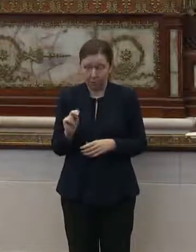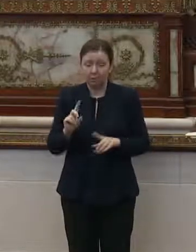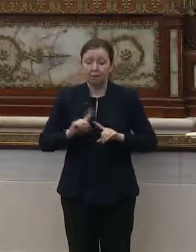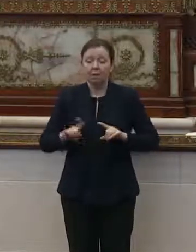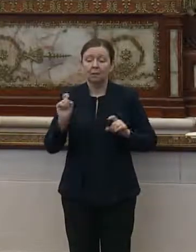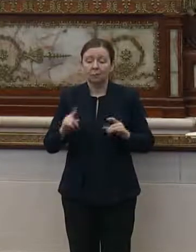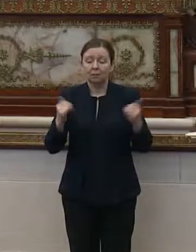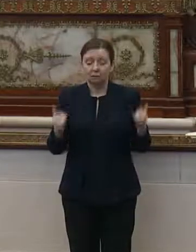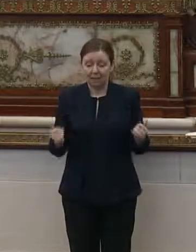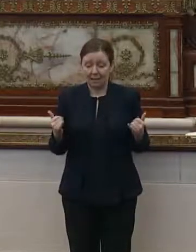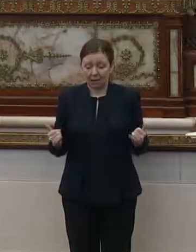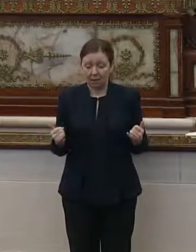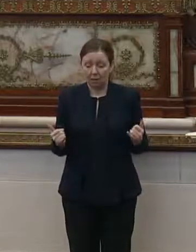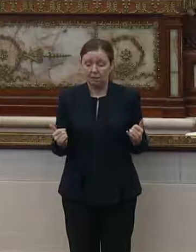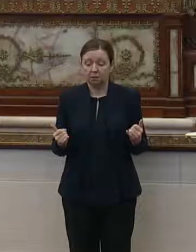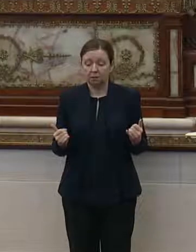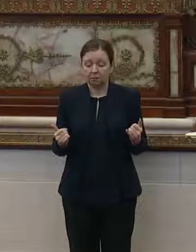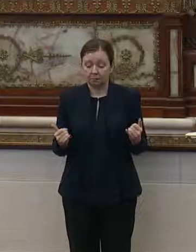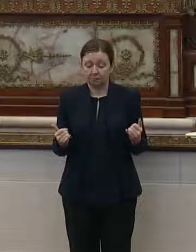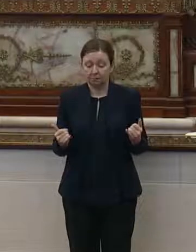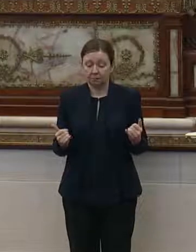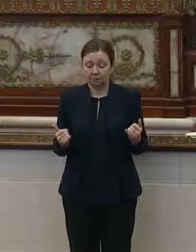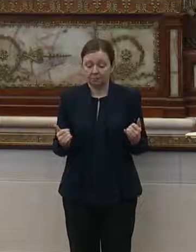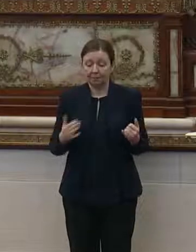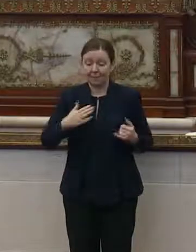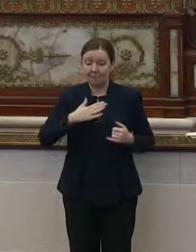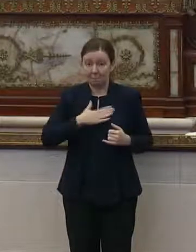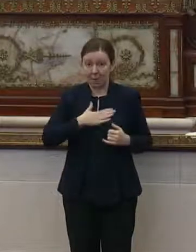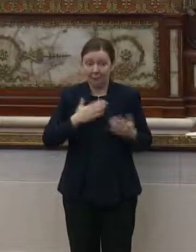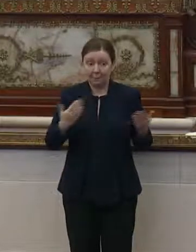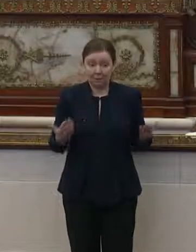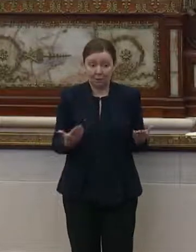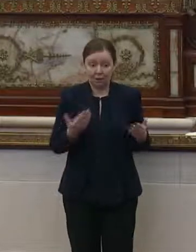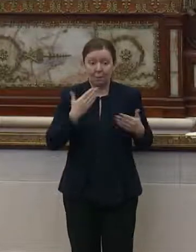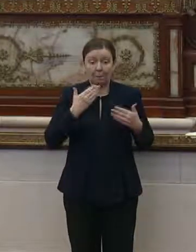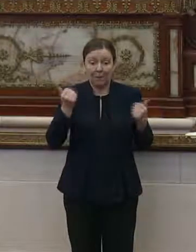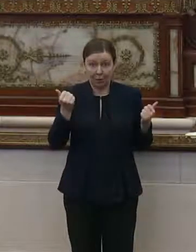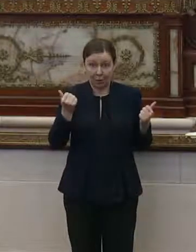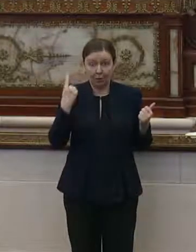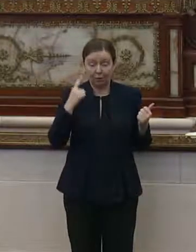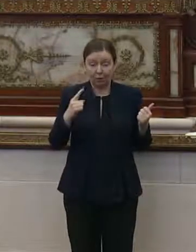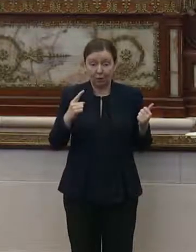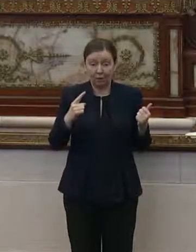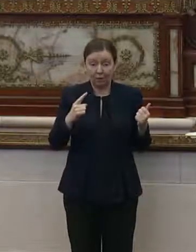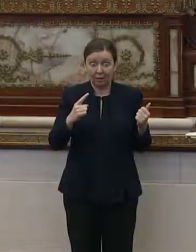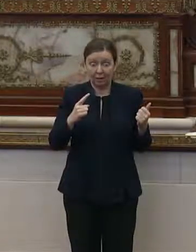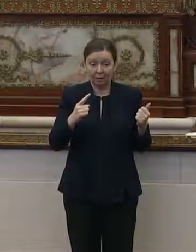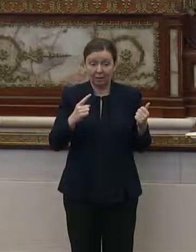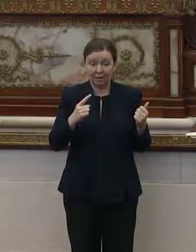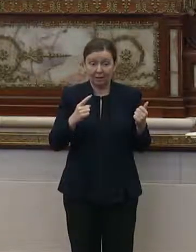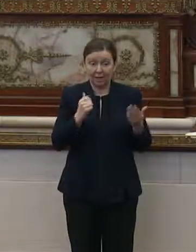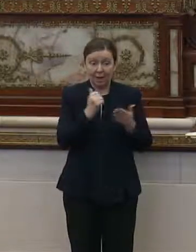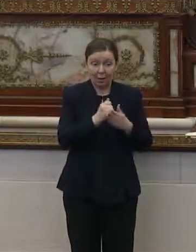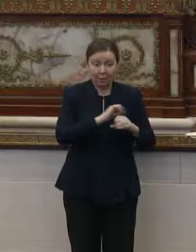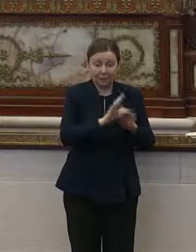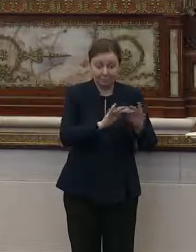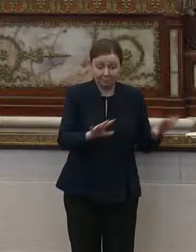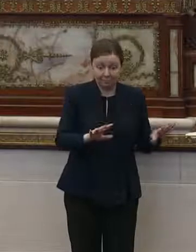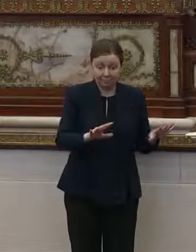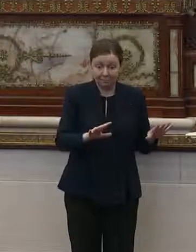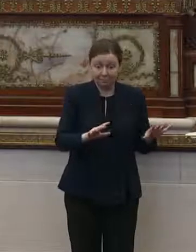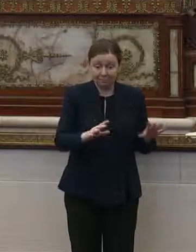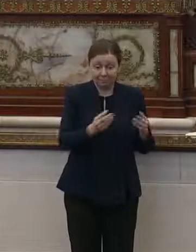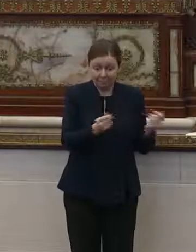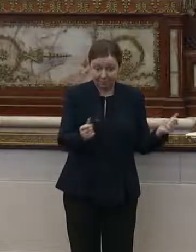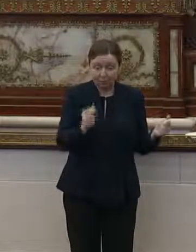at this point is now, is my being here better for combating the epidemic than my resigning? I think I